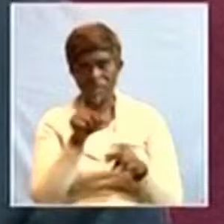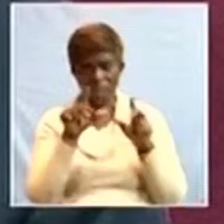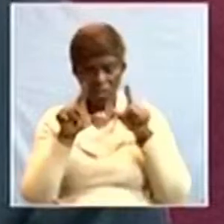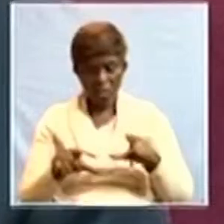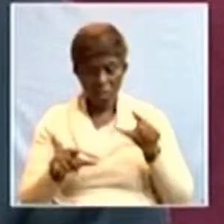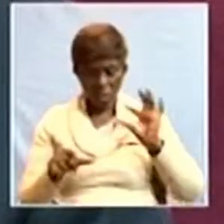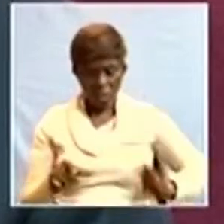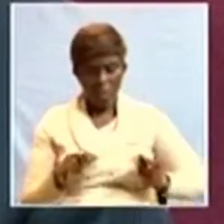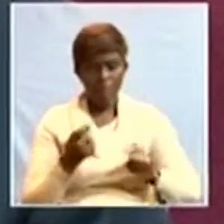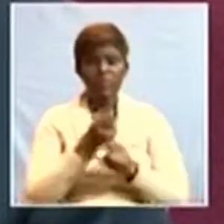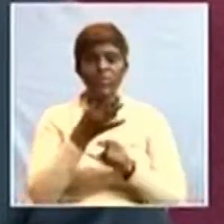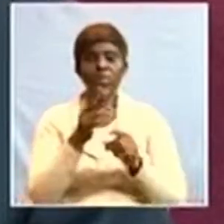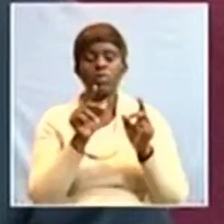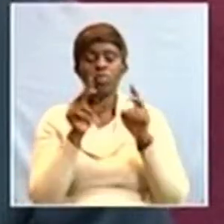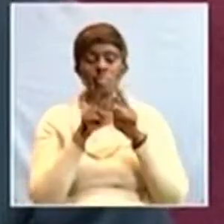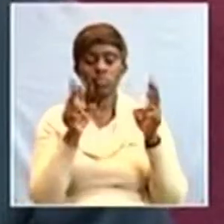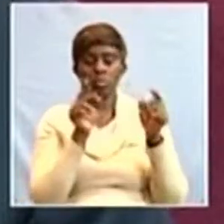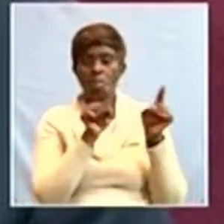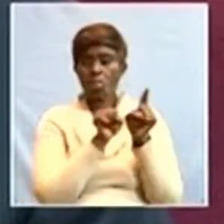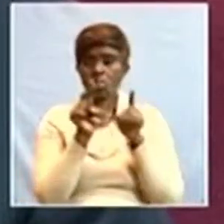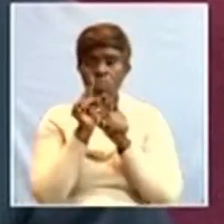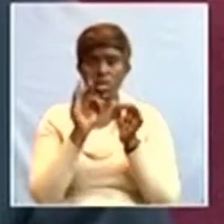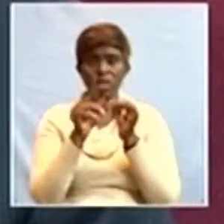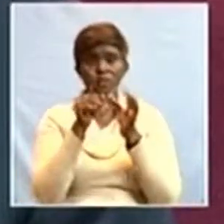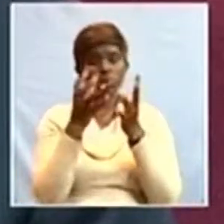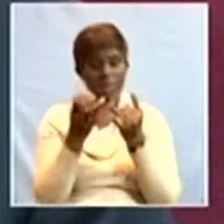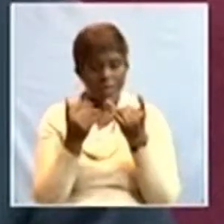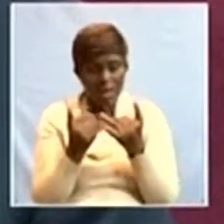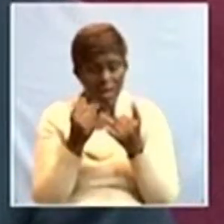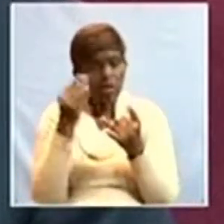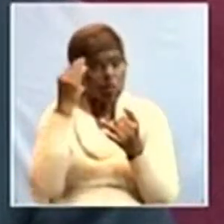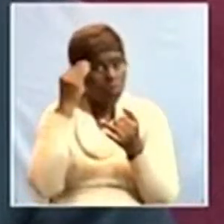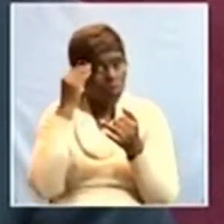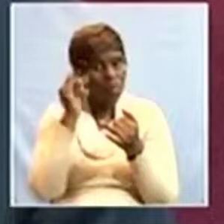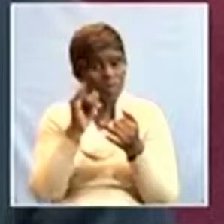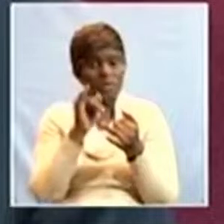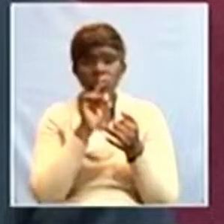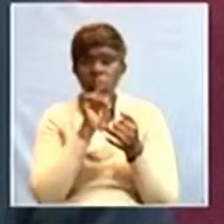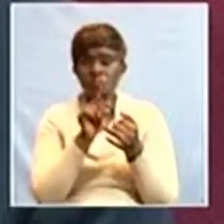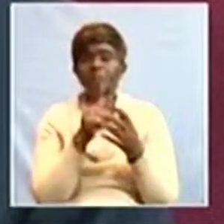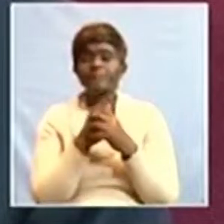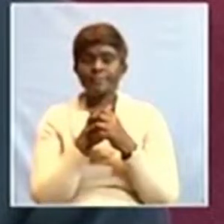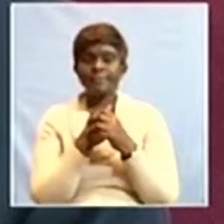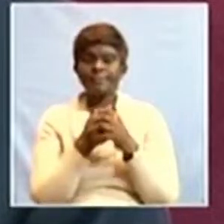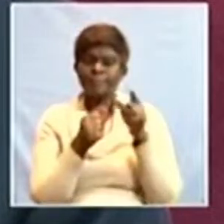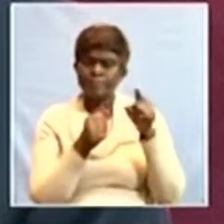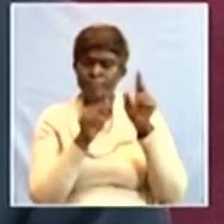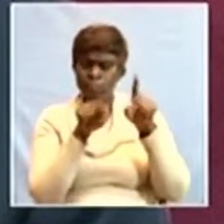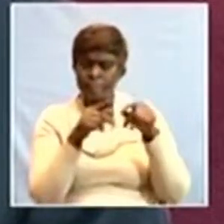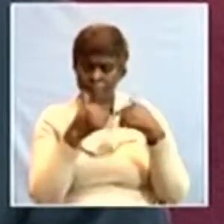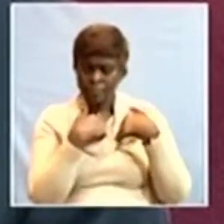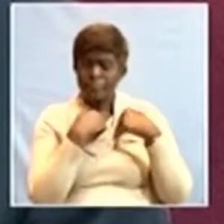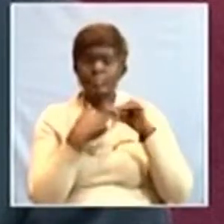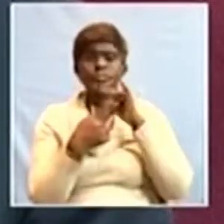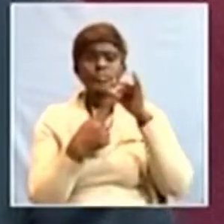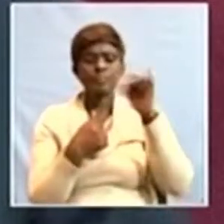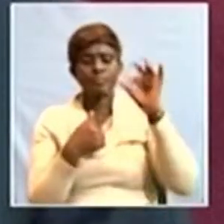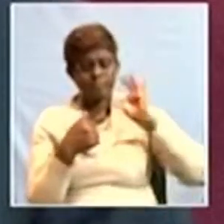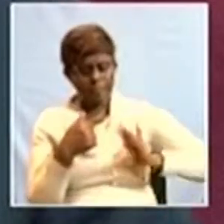Yes. So also, if you want to know that this person has not benefited